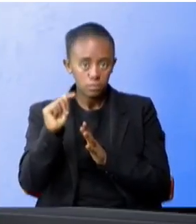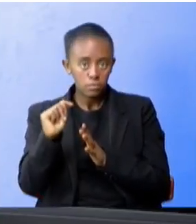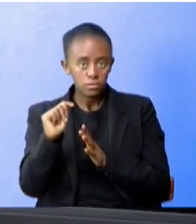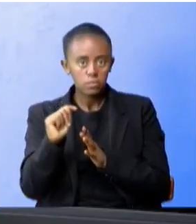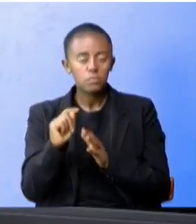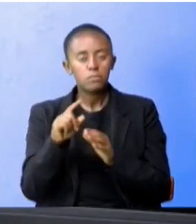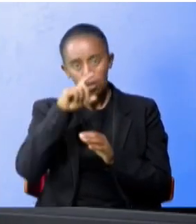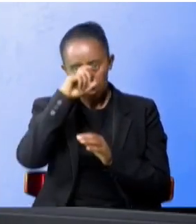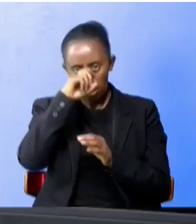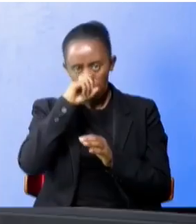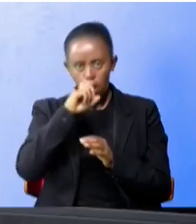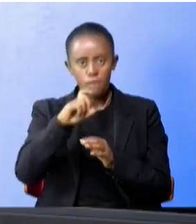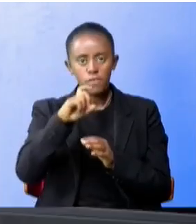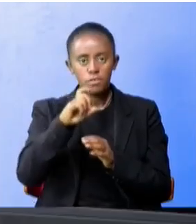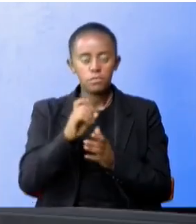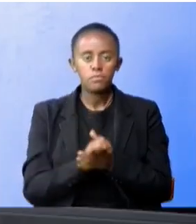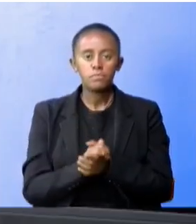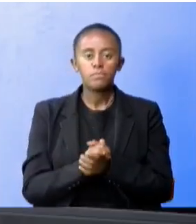clever,